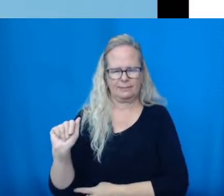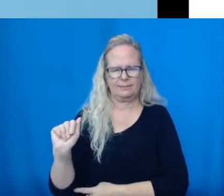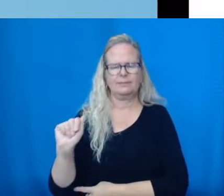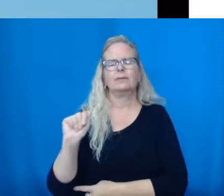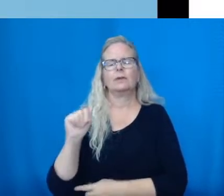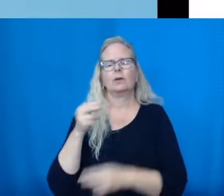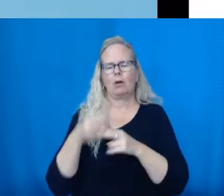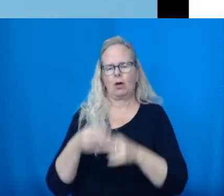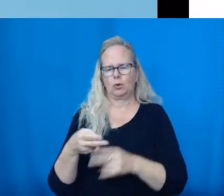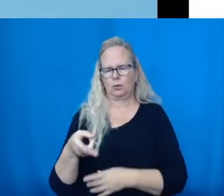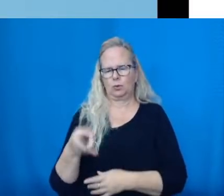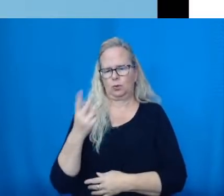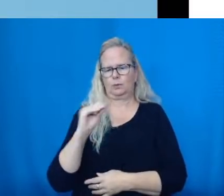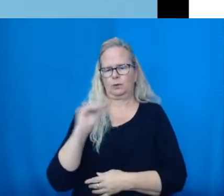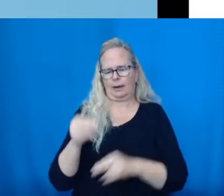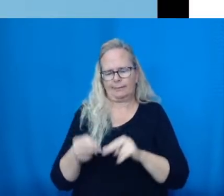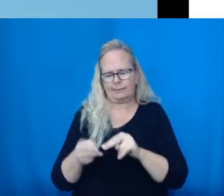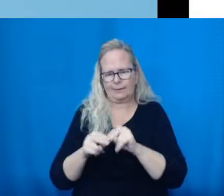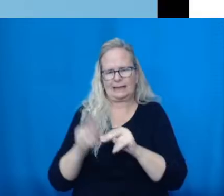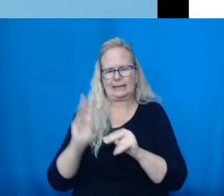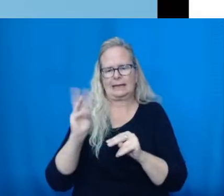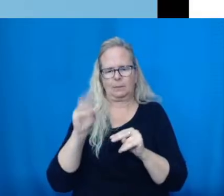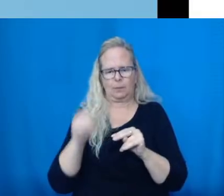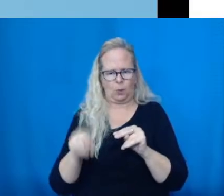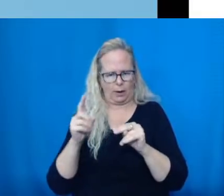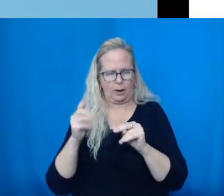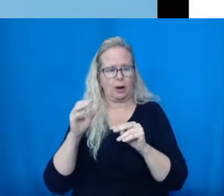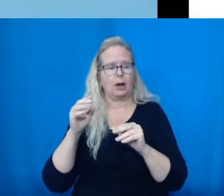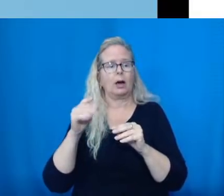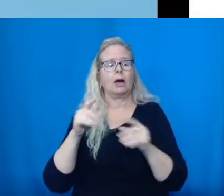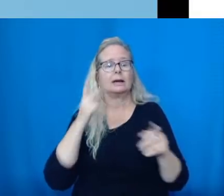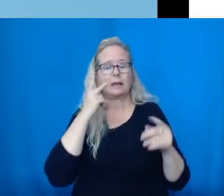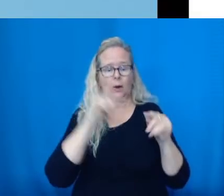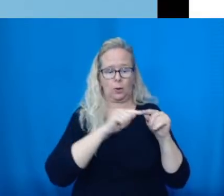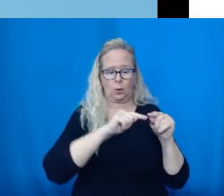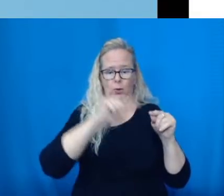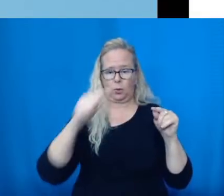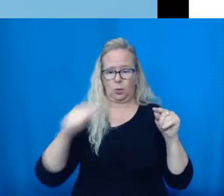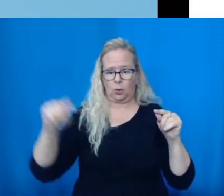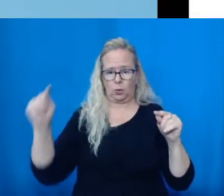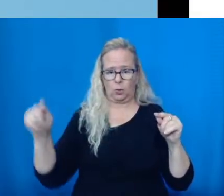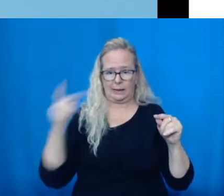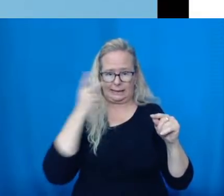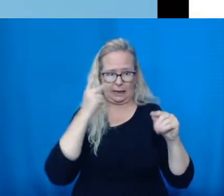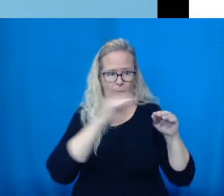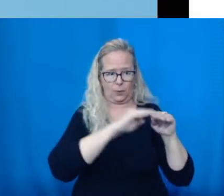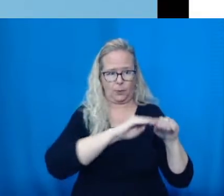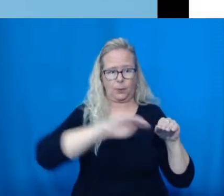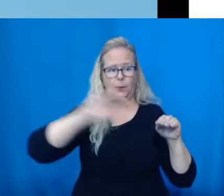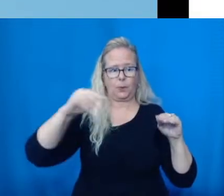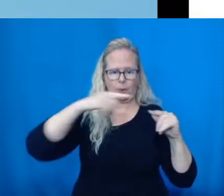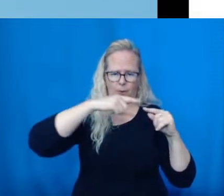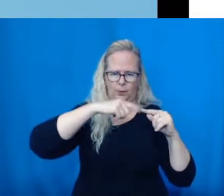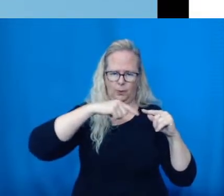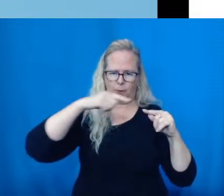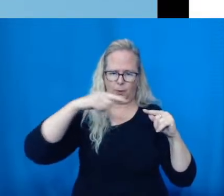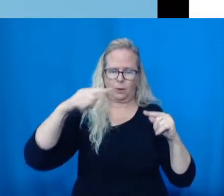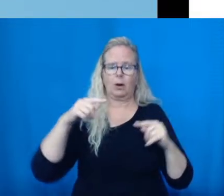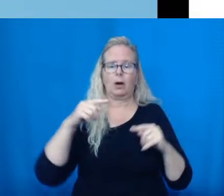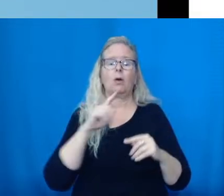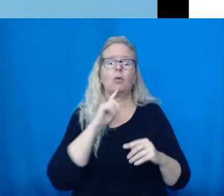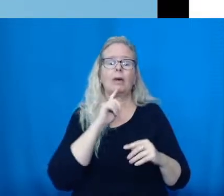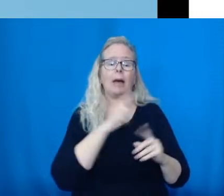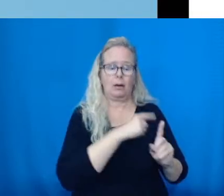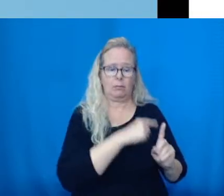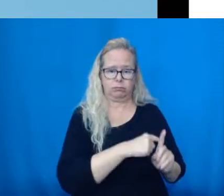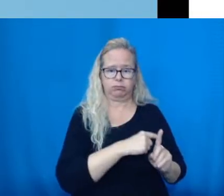that there. And the positivity continues to bend downwards at 4.2%. I'm trying to do two